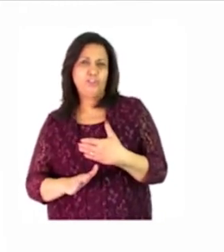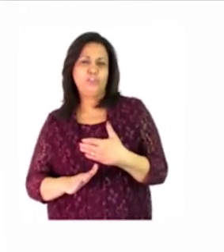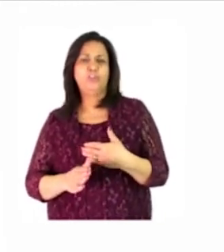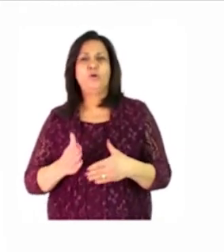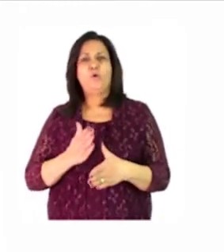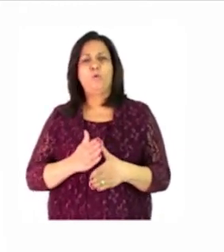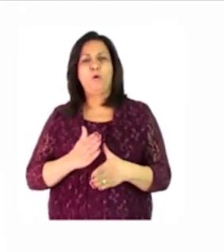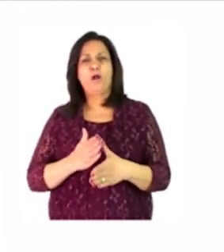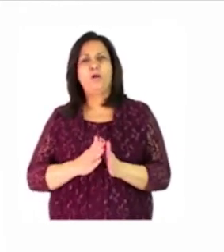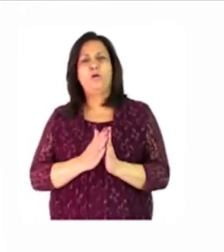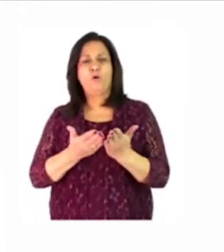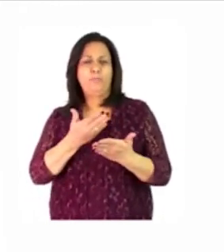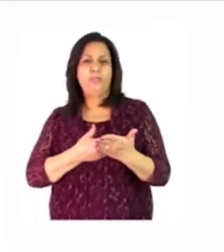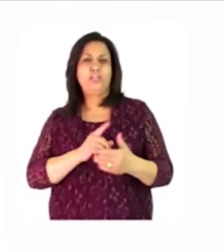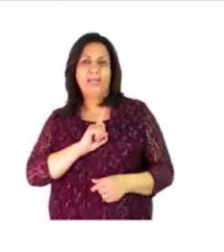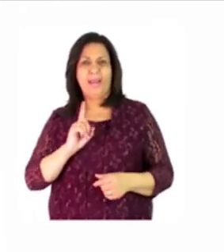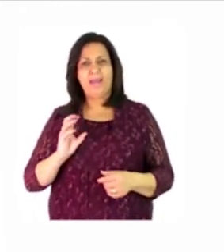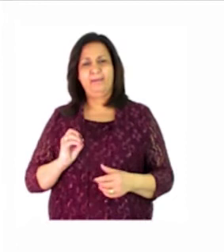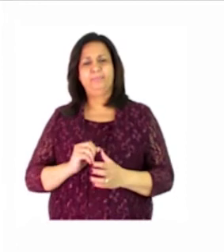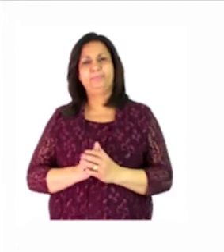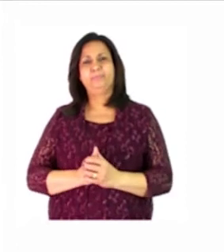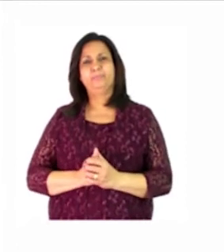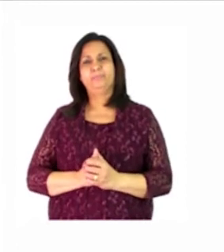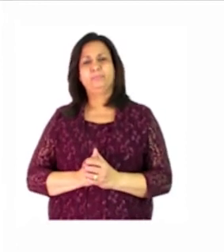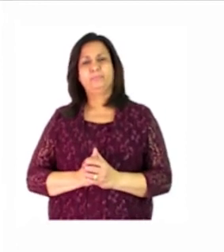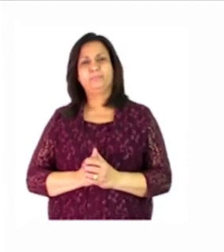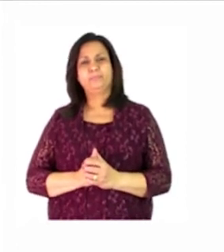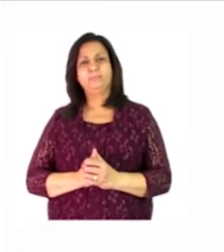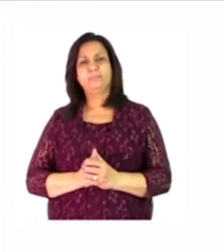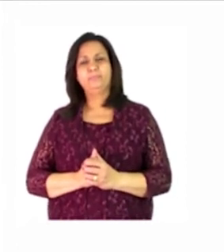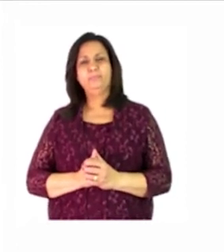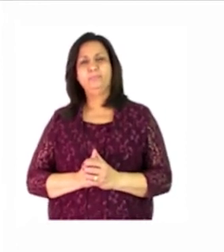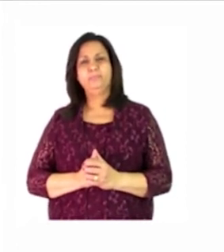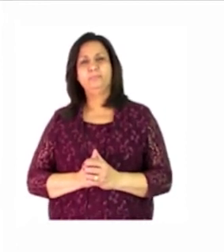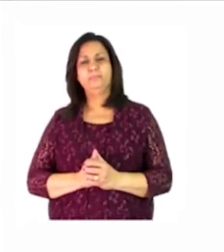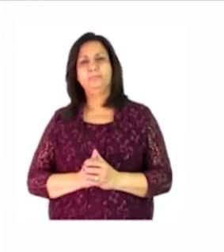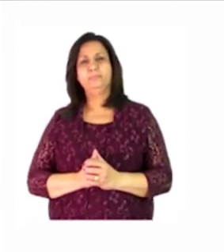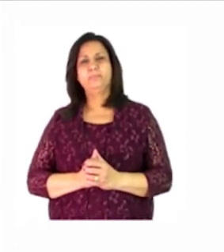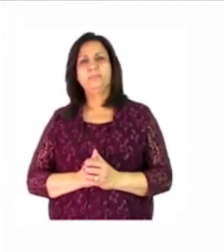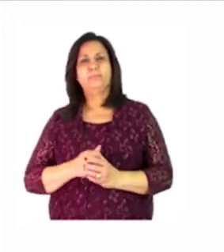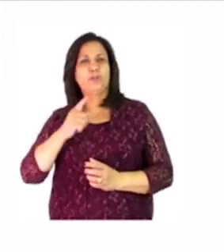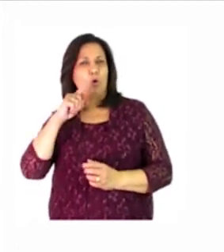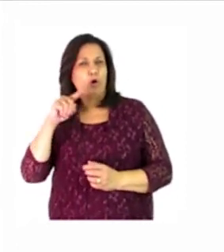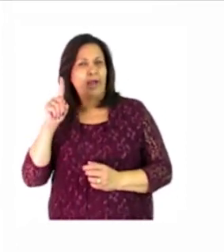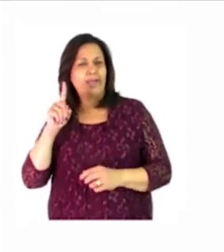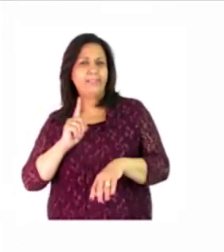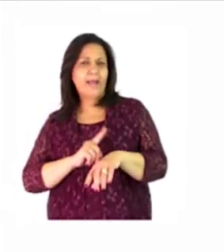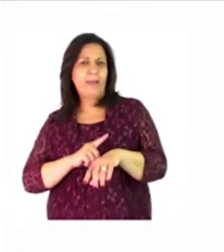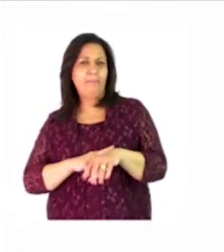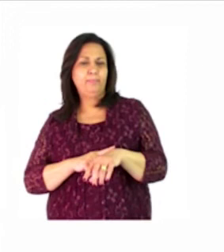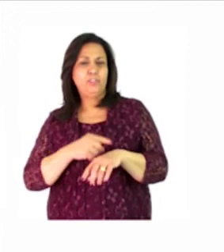work on page 10. You need to fill in the correct time. The times are written right